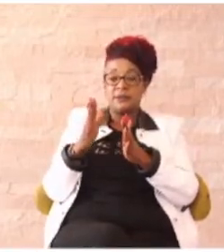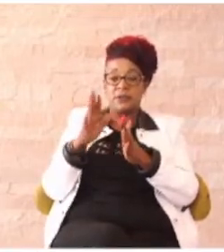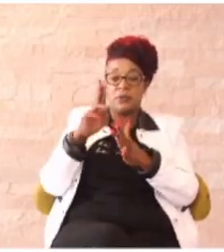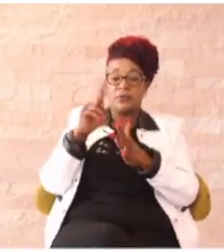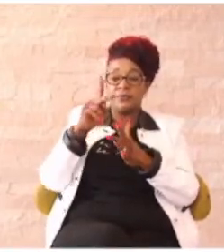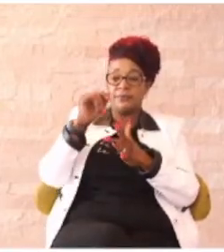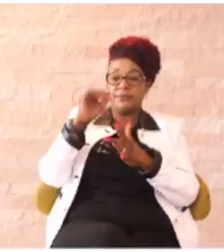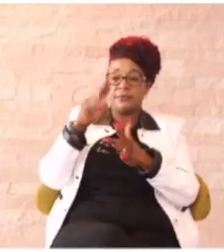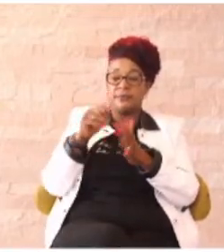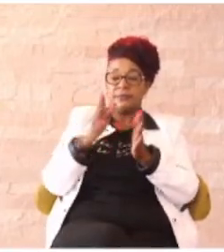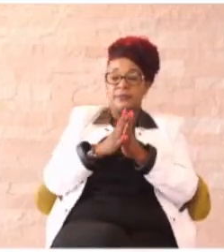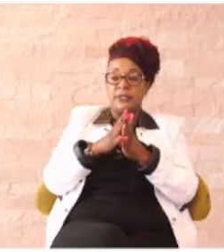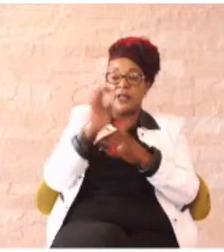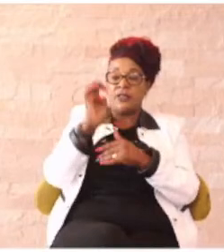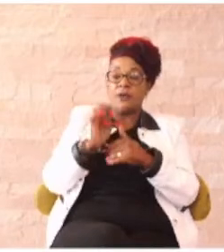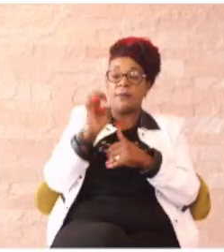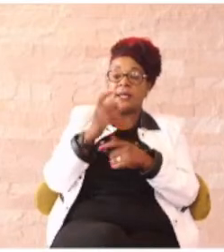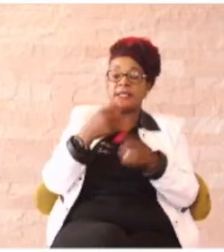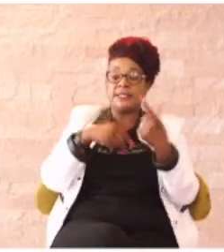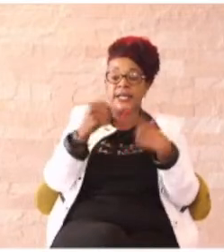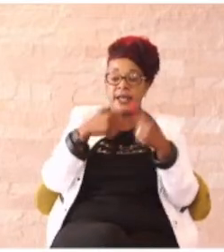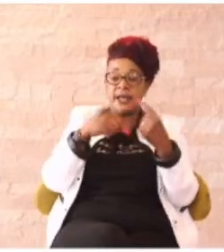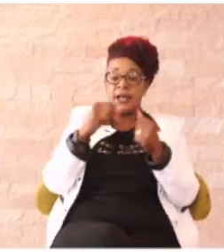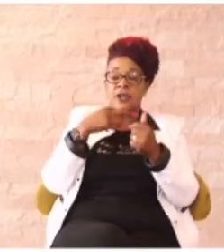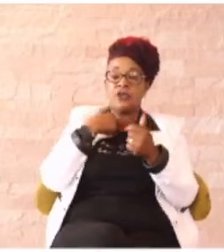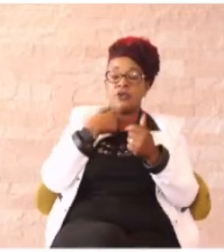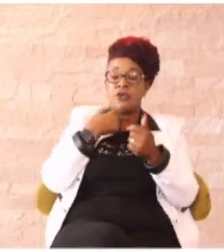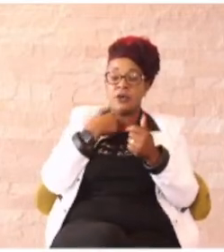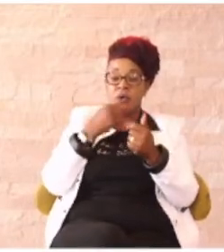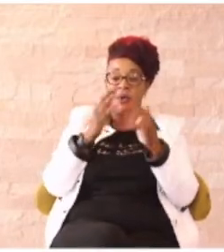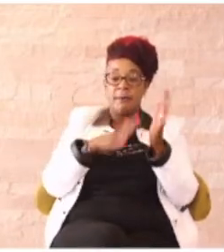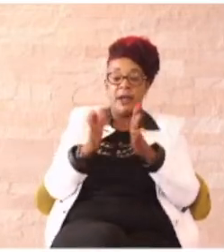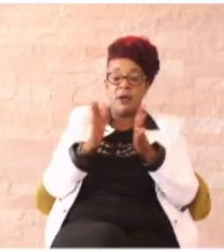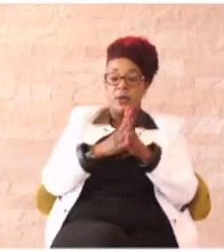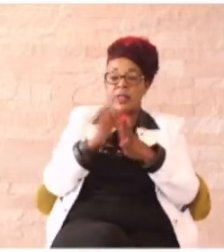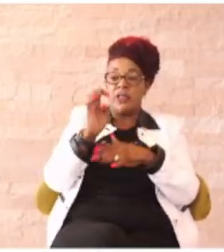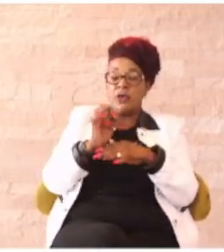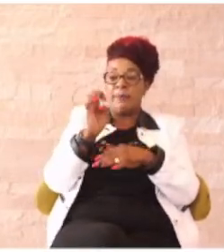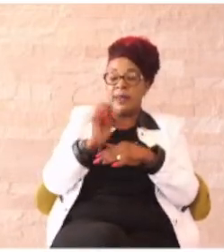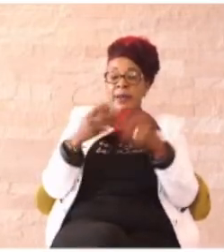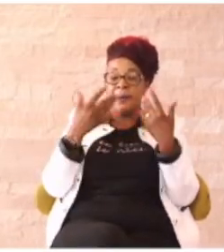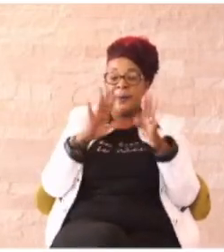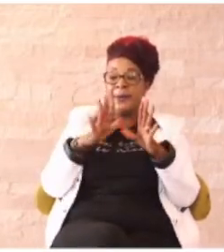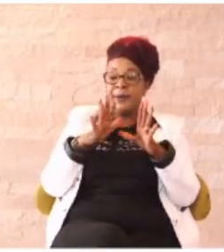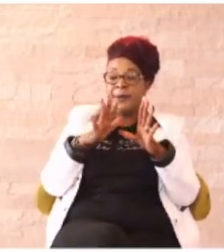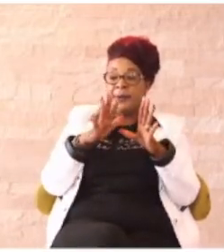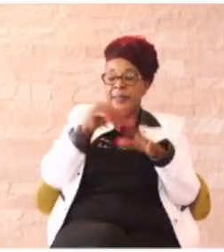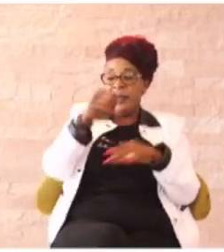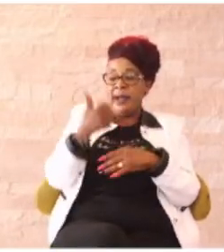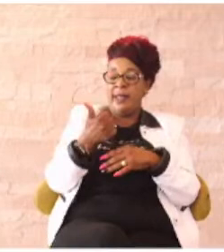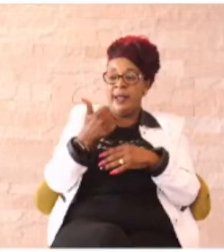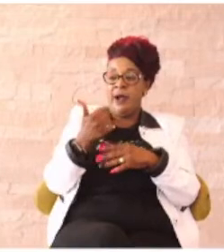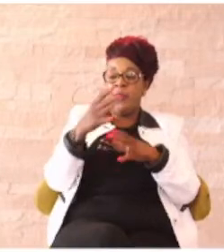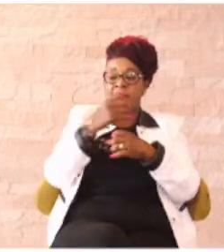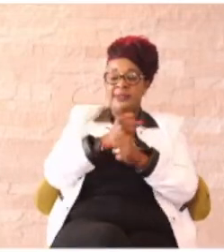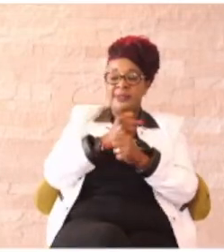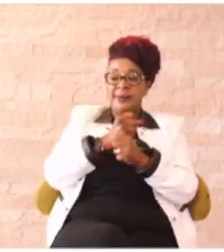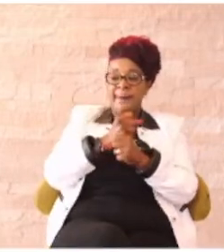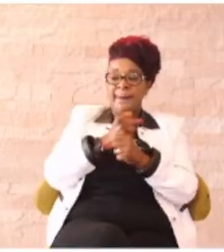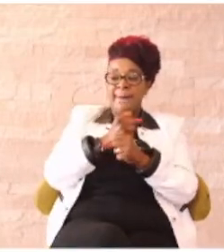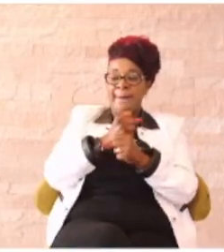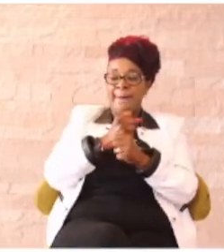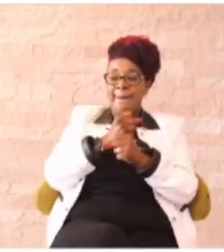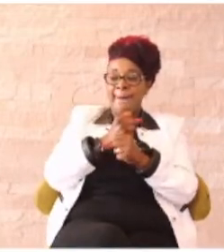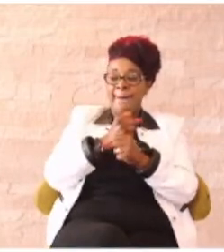the Ethiopian Trade Union and the Ministry of Social Affairs in collaboration too. The other organizations in